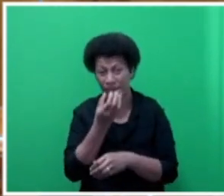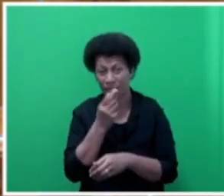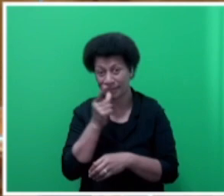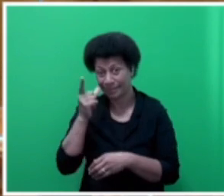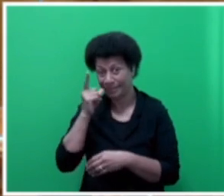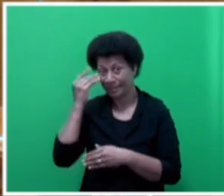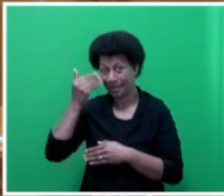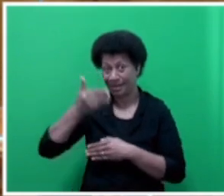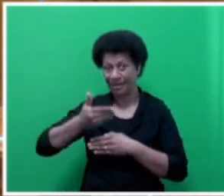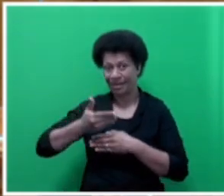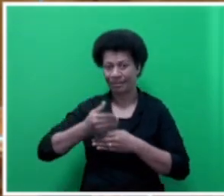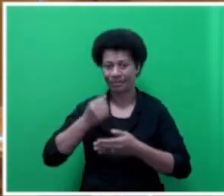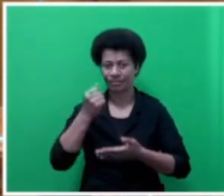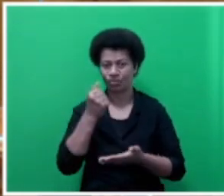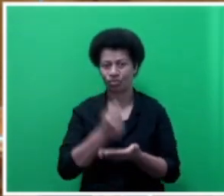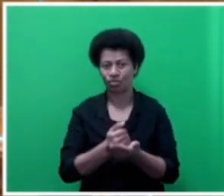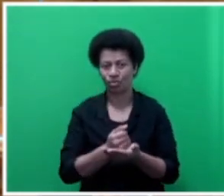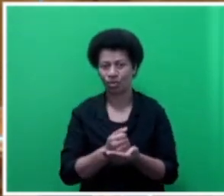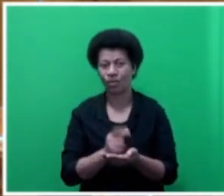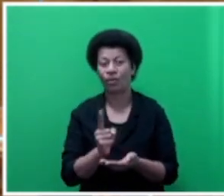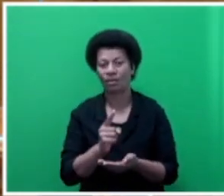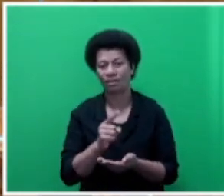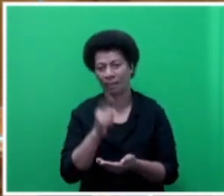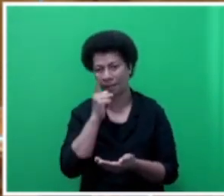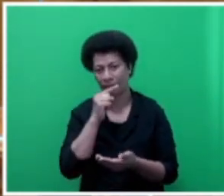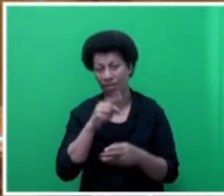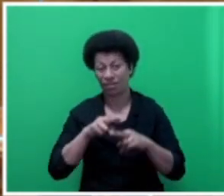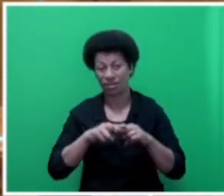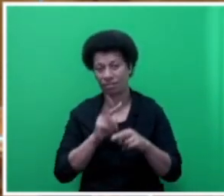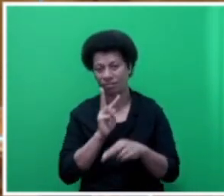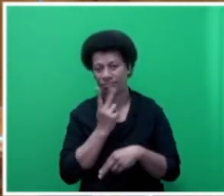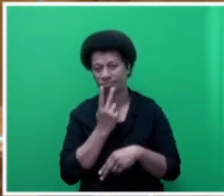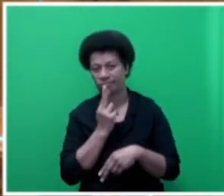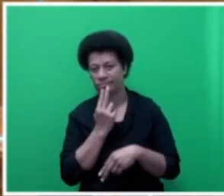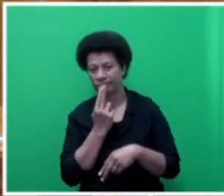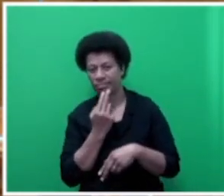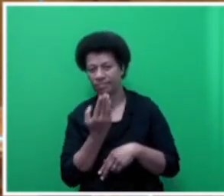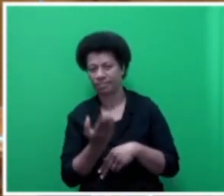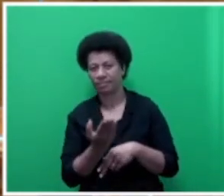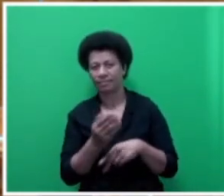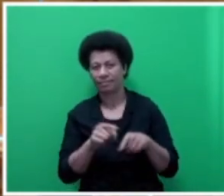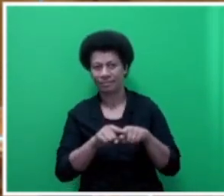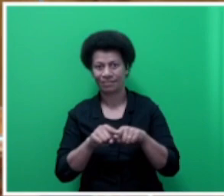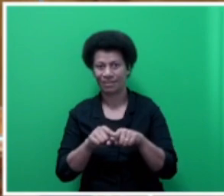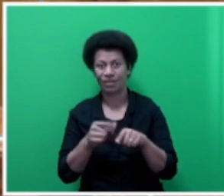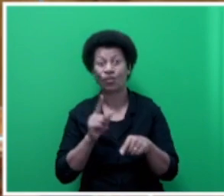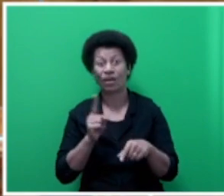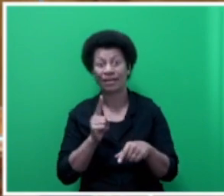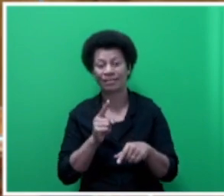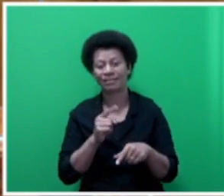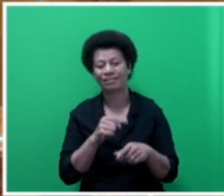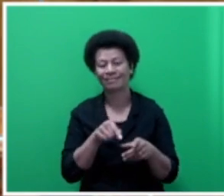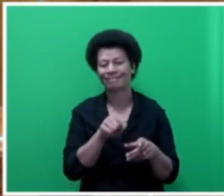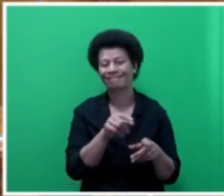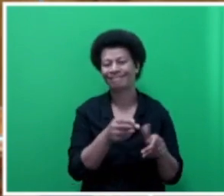night is sugar-coated to deceive the people of Fiji, and which in simple is just an election gimmick to buy